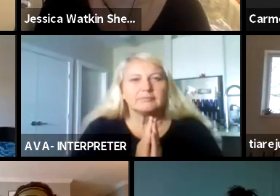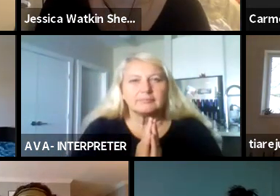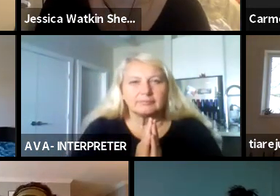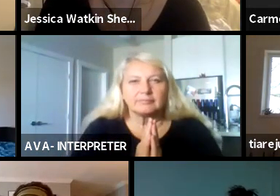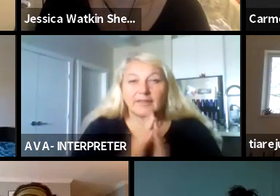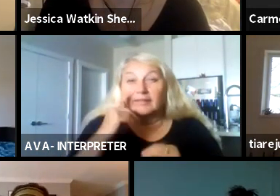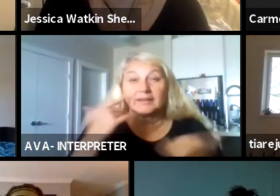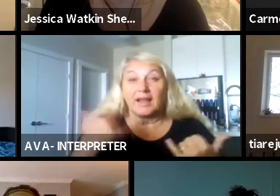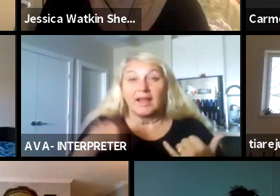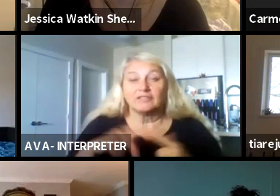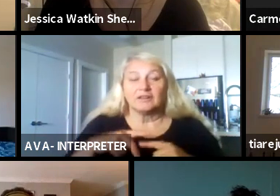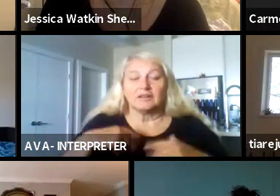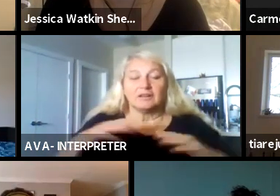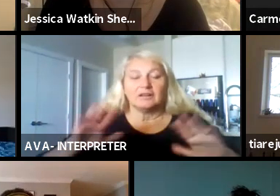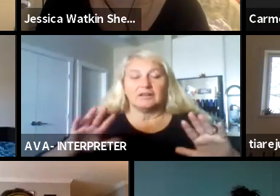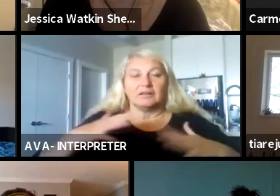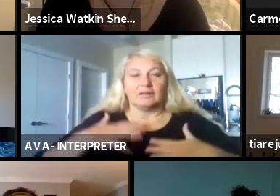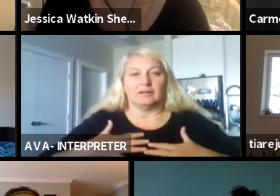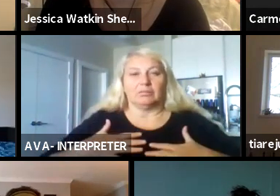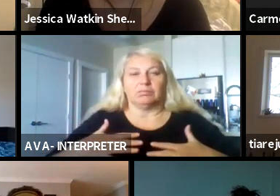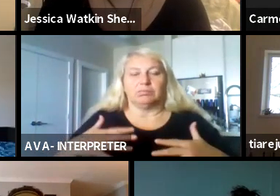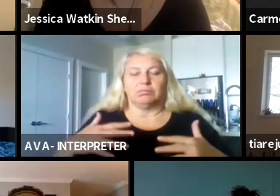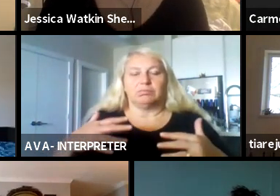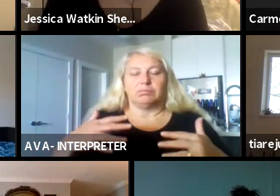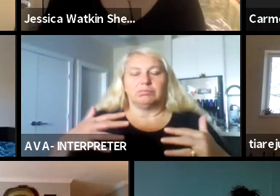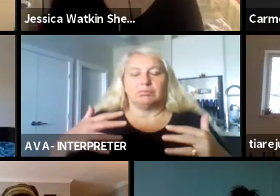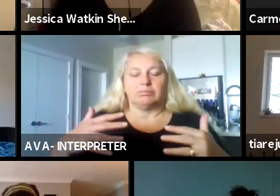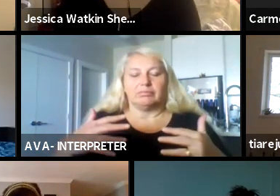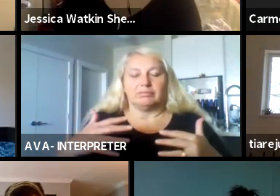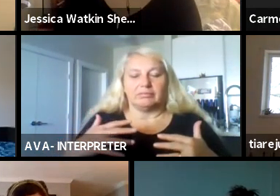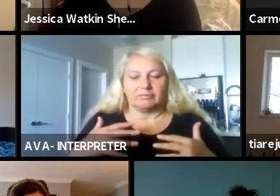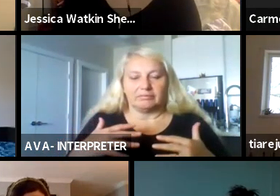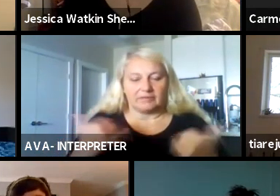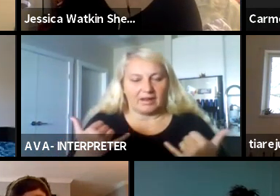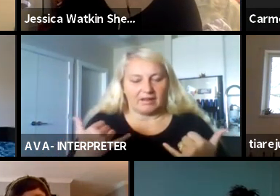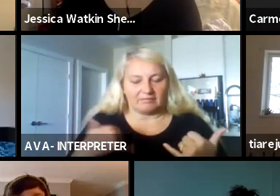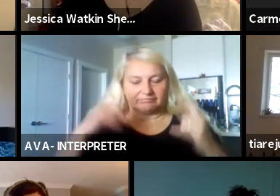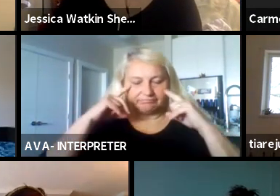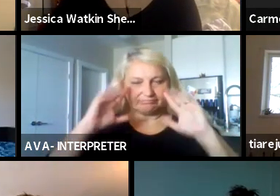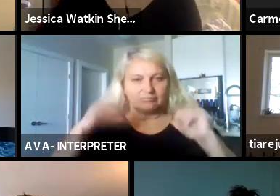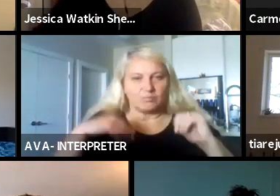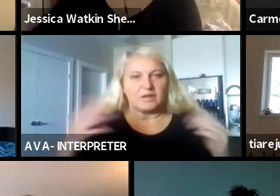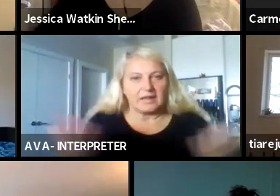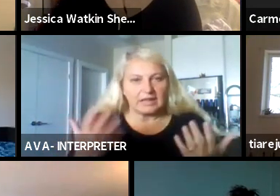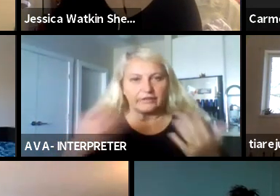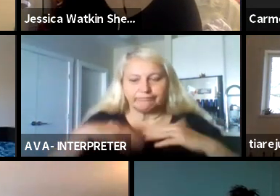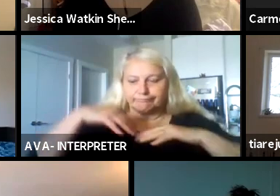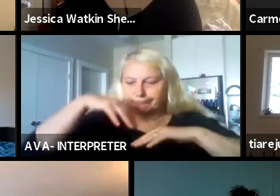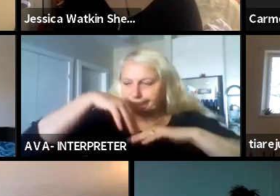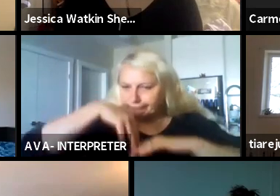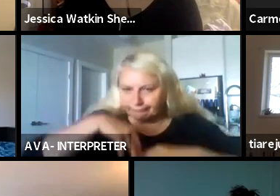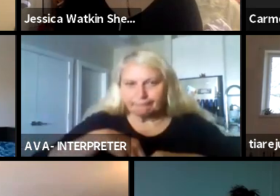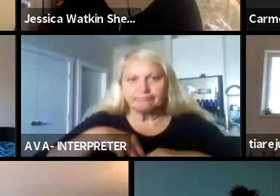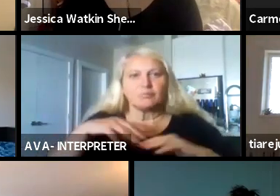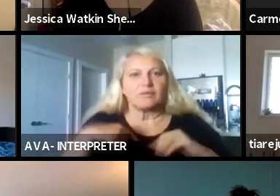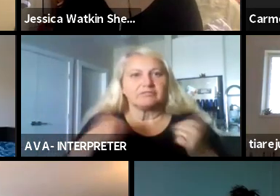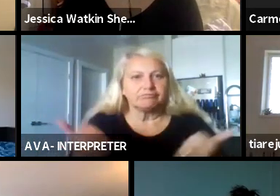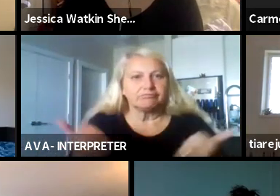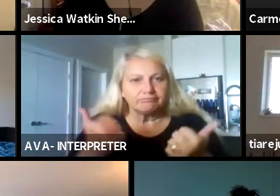take a breath and feel like we're here and that we have all the time that we need.